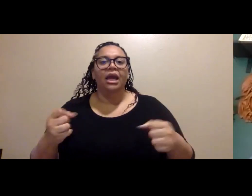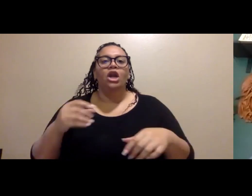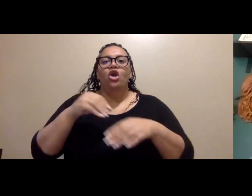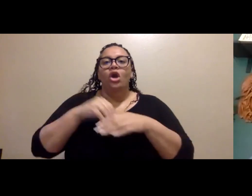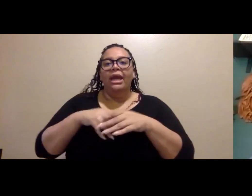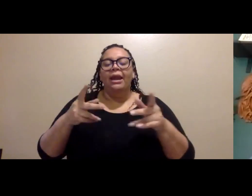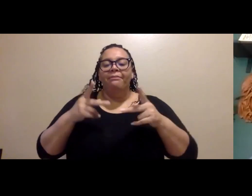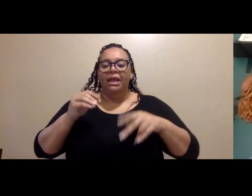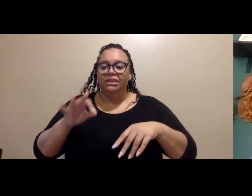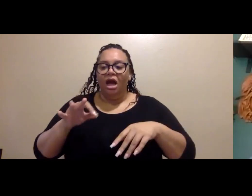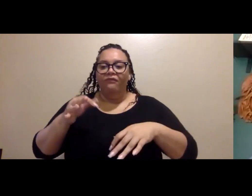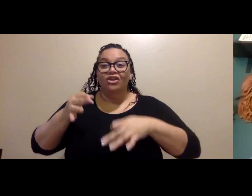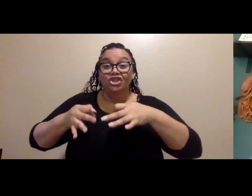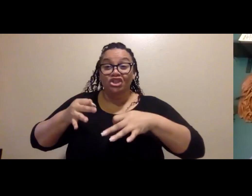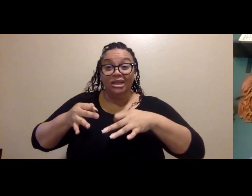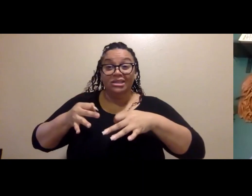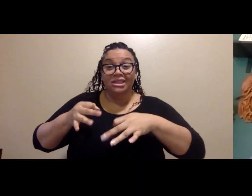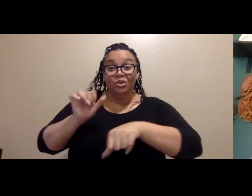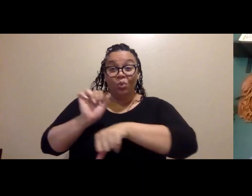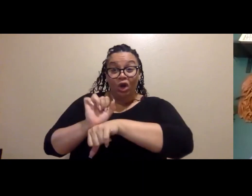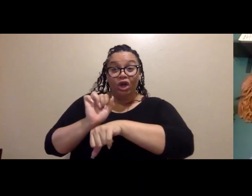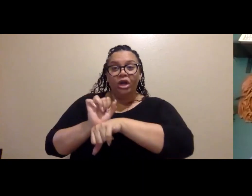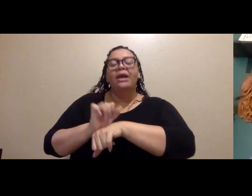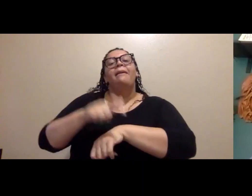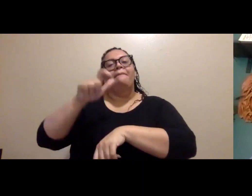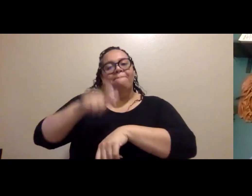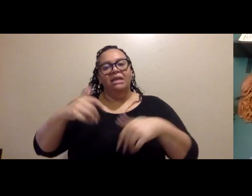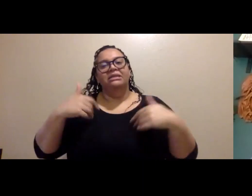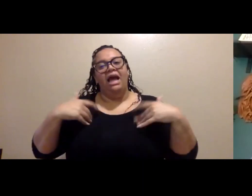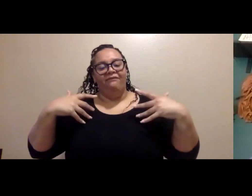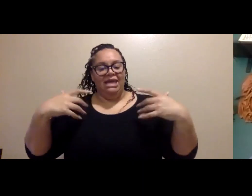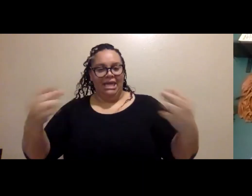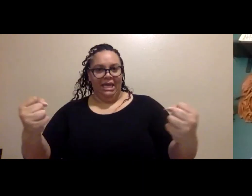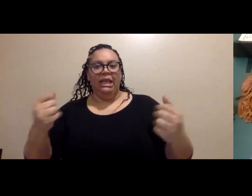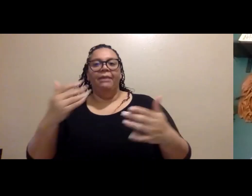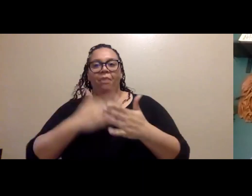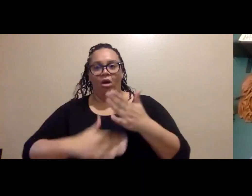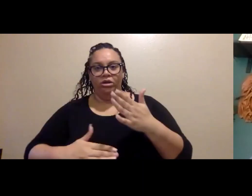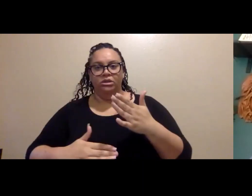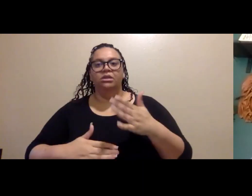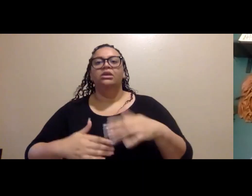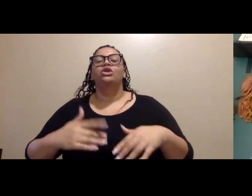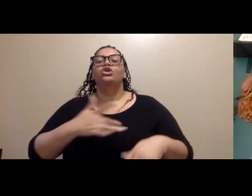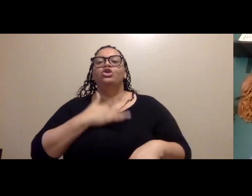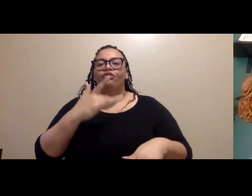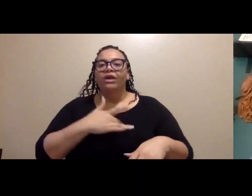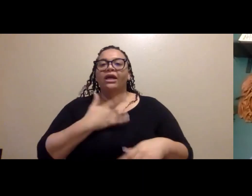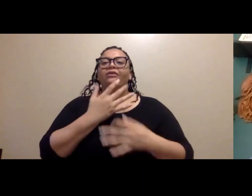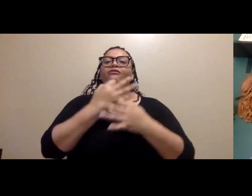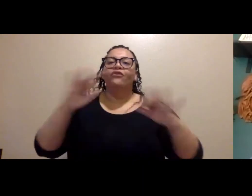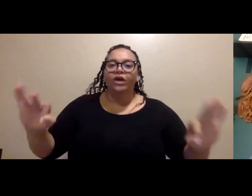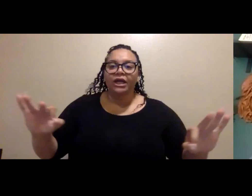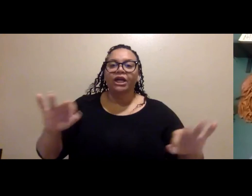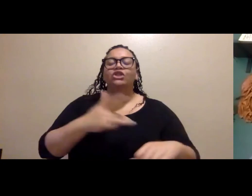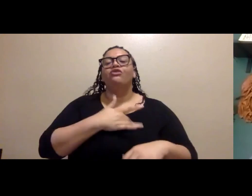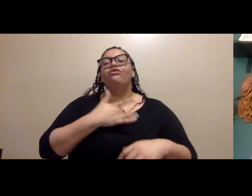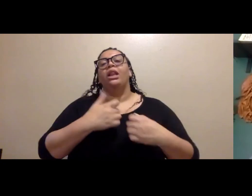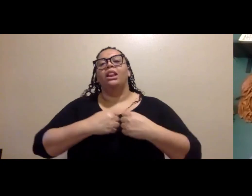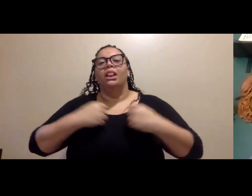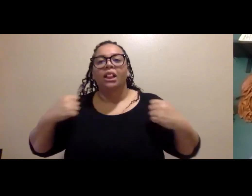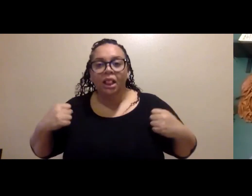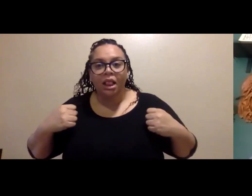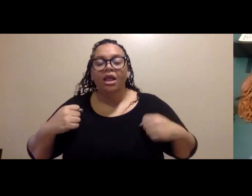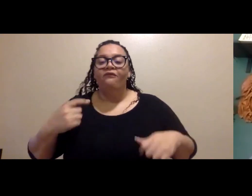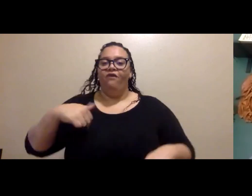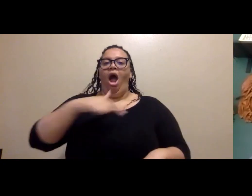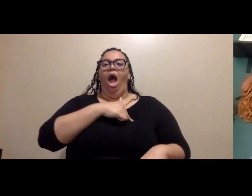a component of healing justice involved in it in order for us to be liberated, in order for us to be healed as a community. And so what we